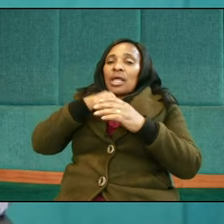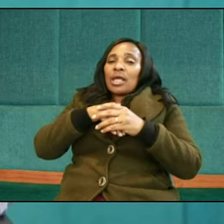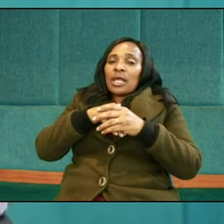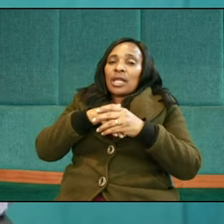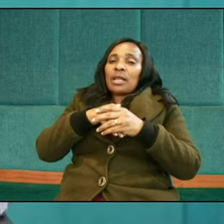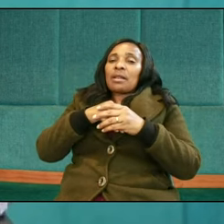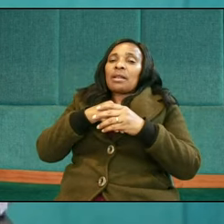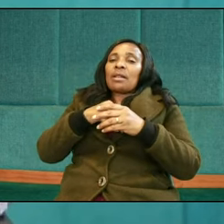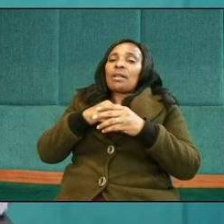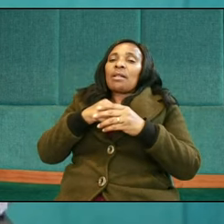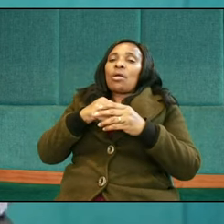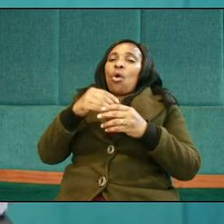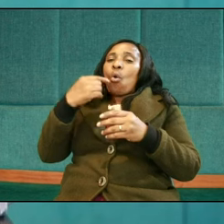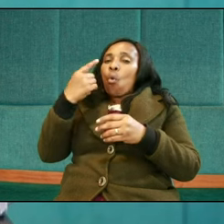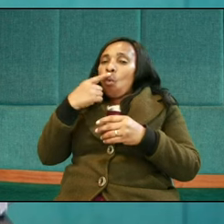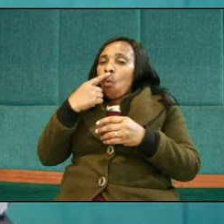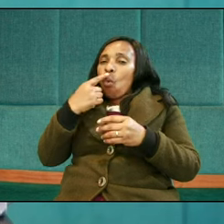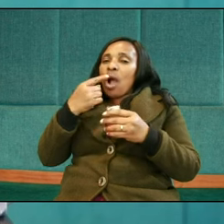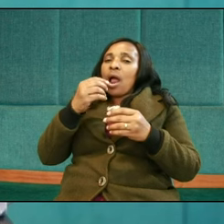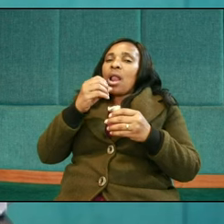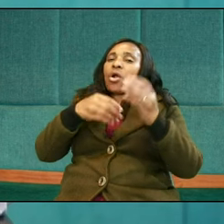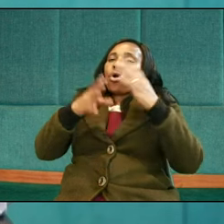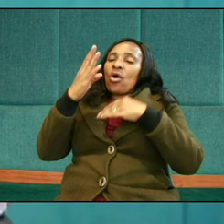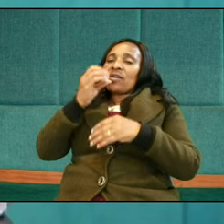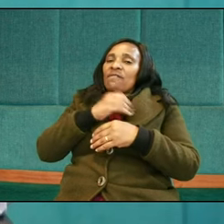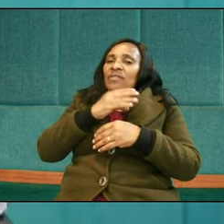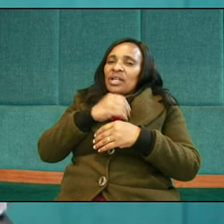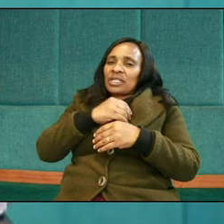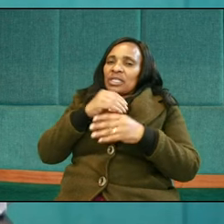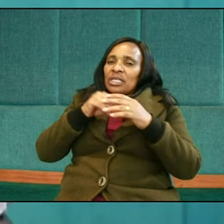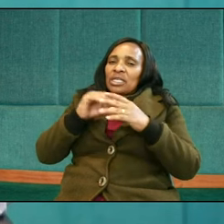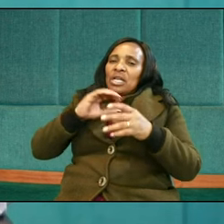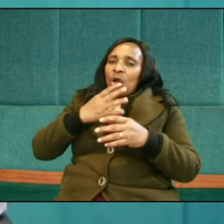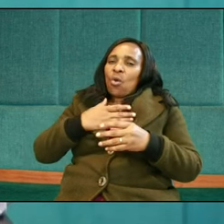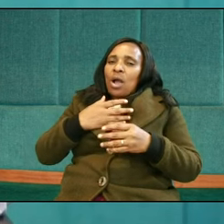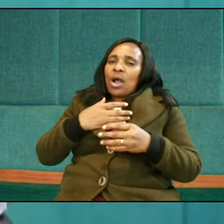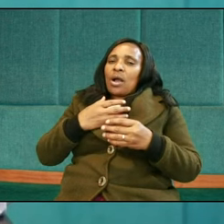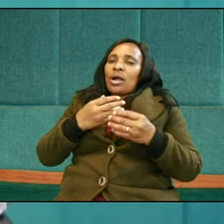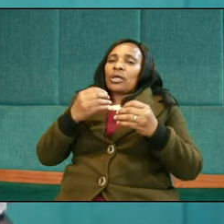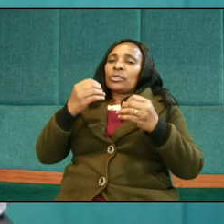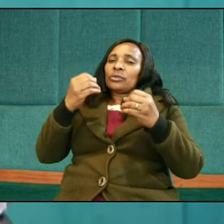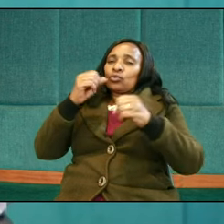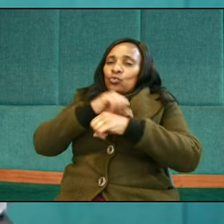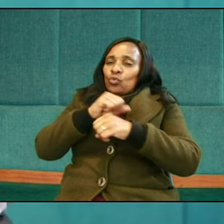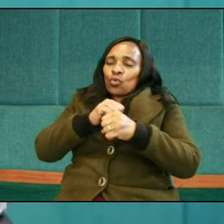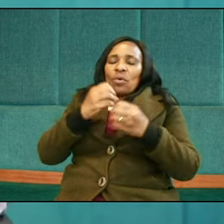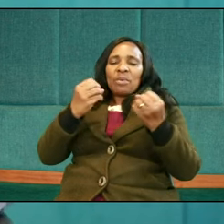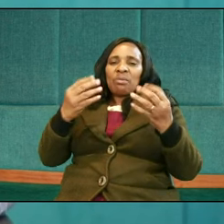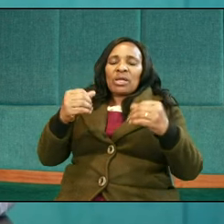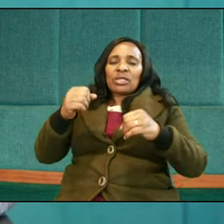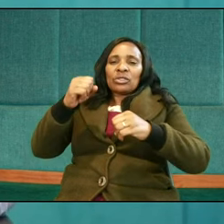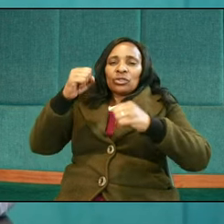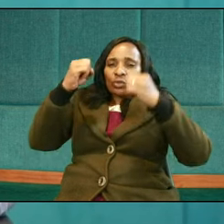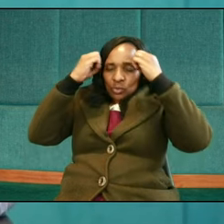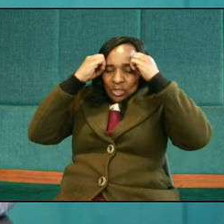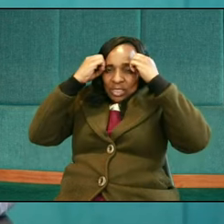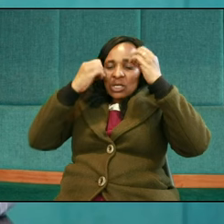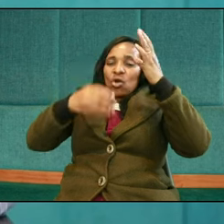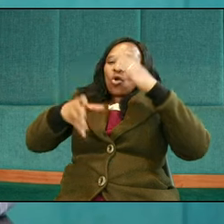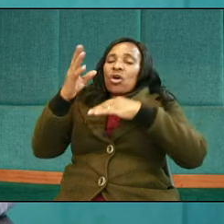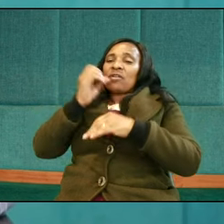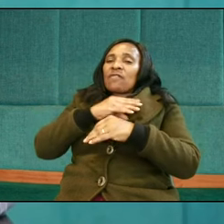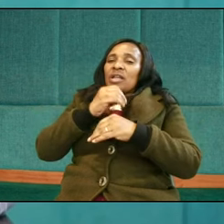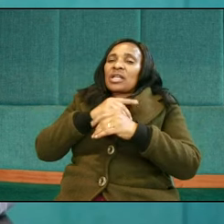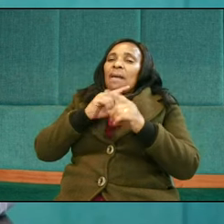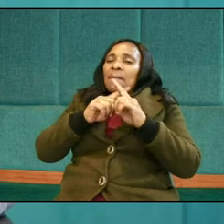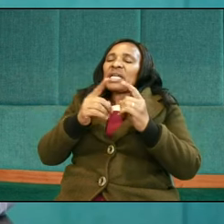out of many who are not God-fearing. Like in our school, many students are not that God-fearing,